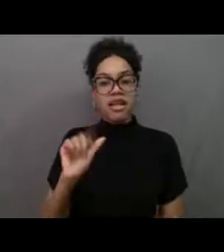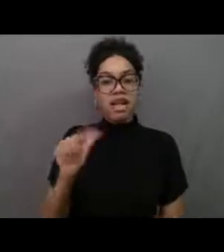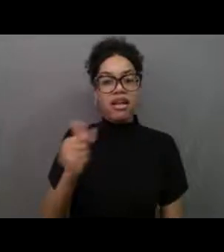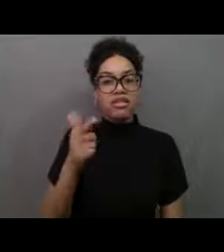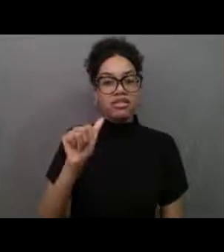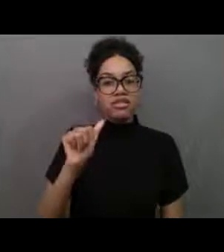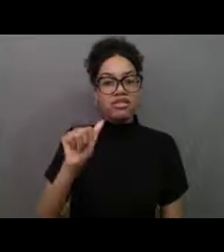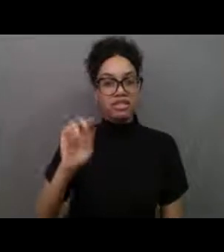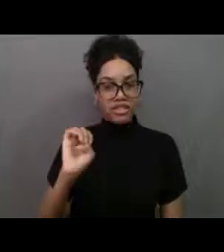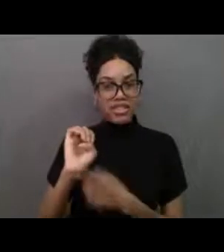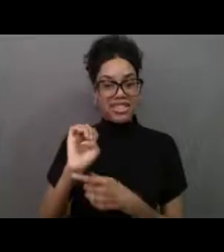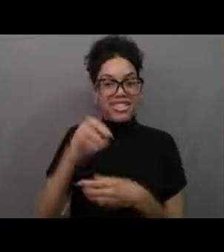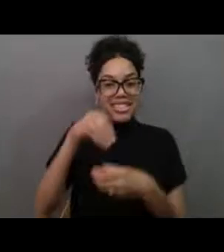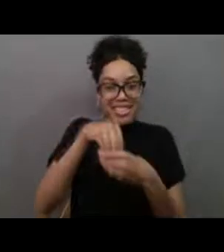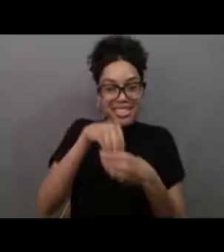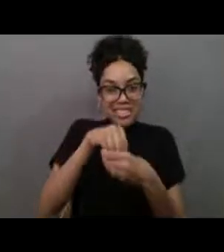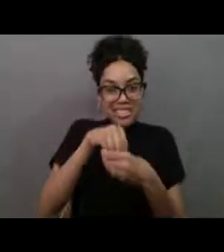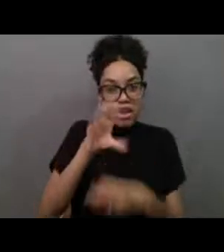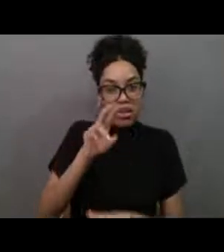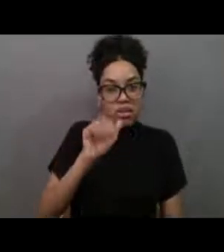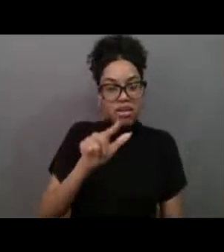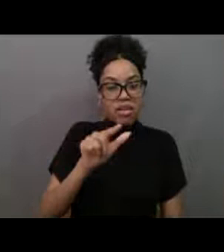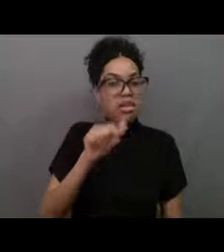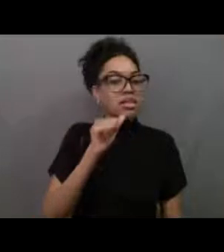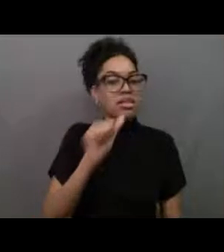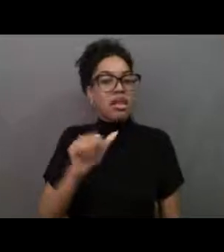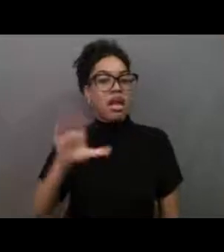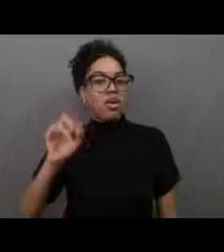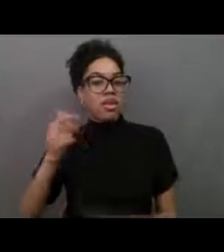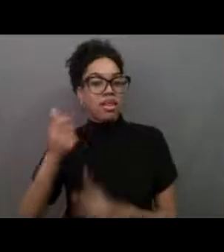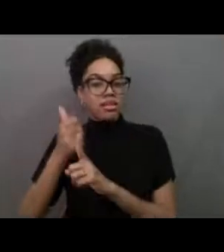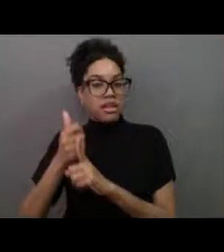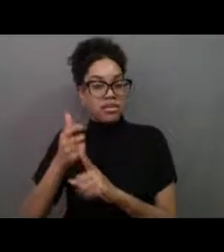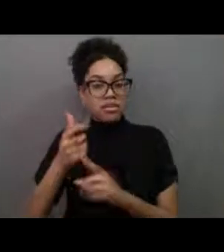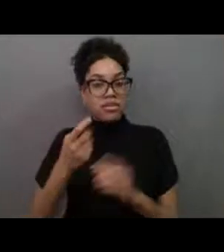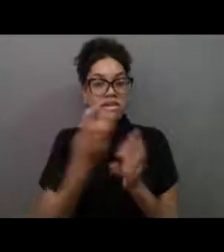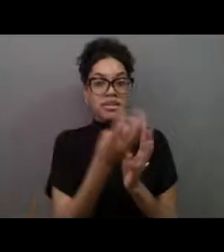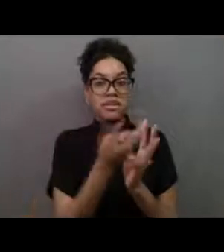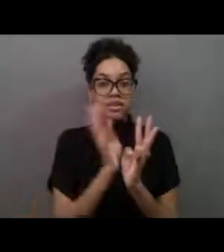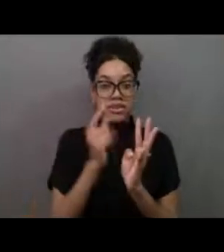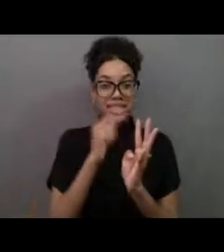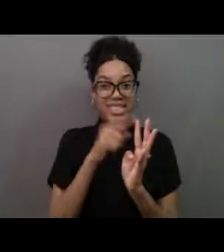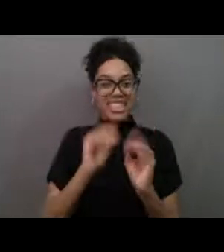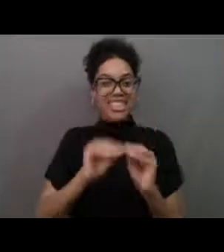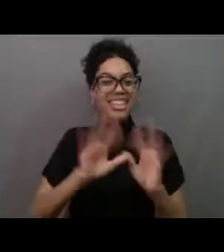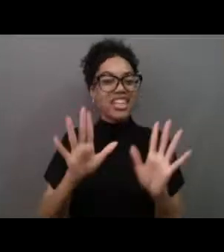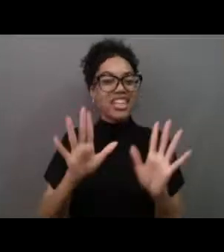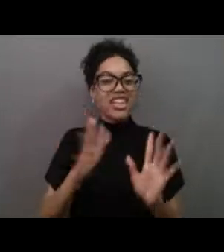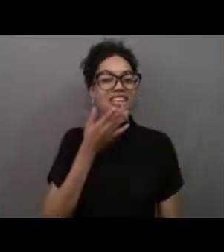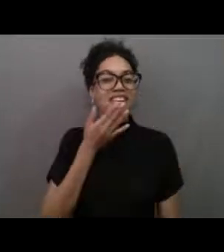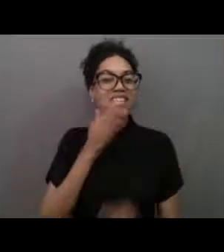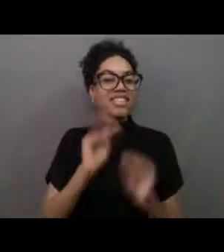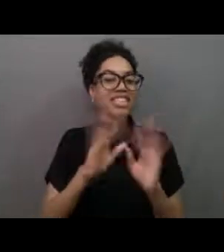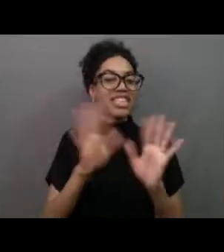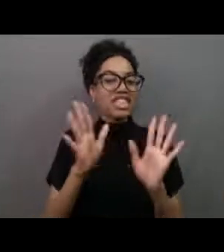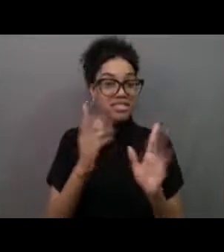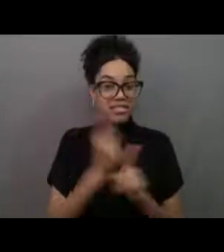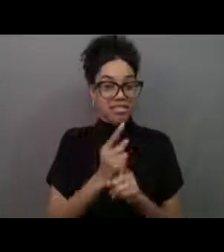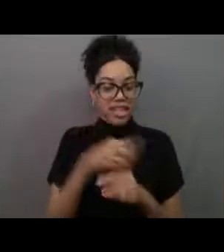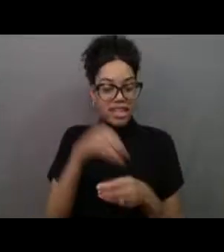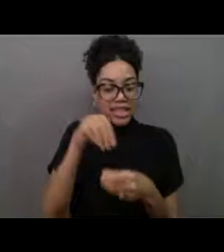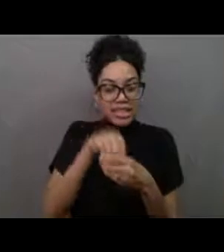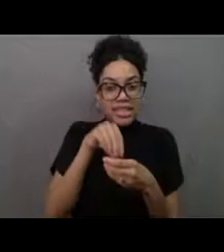corals, not from the corals themselves. If you look at the tentacles that are stretched out, they're actually clear. So coral polyps on their own are clear, but with